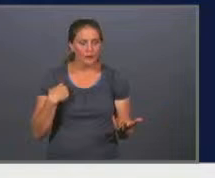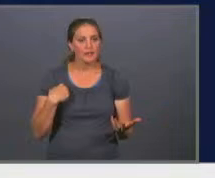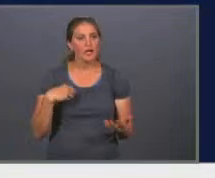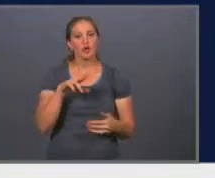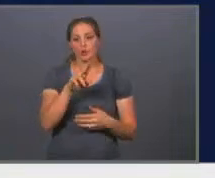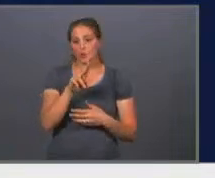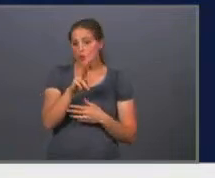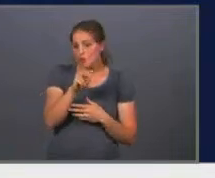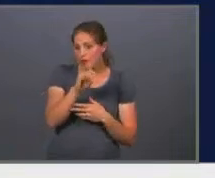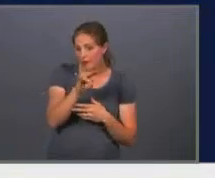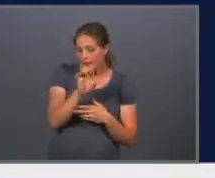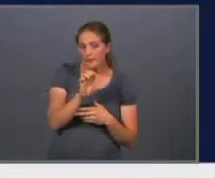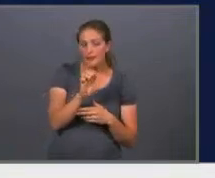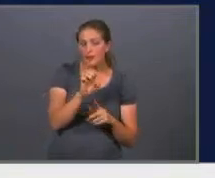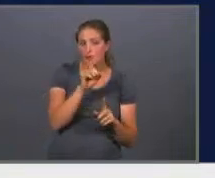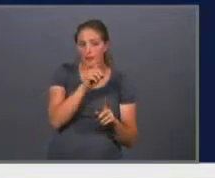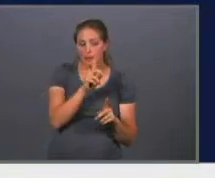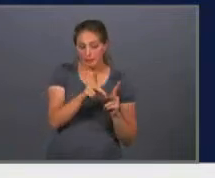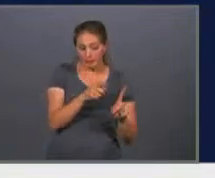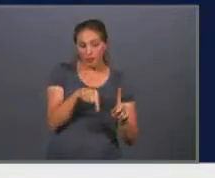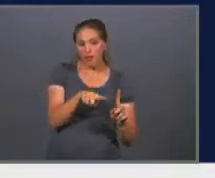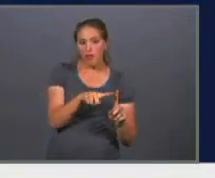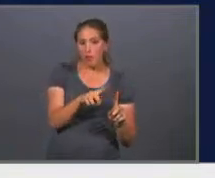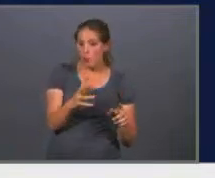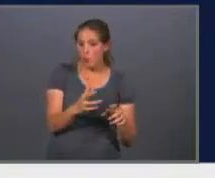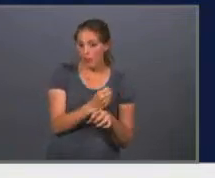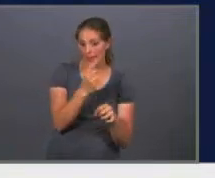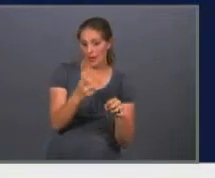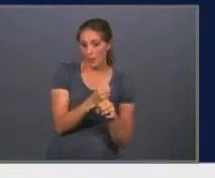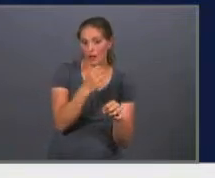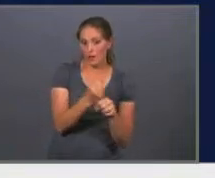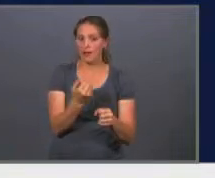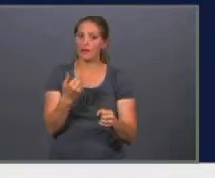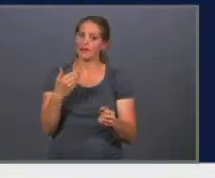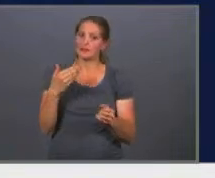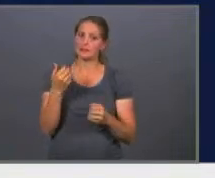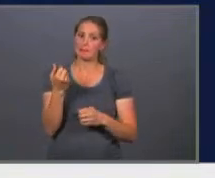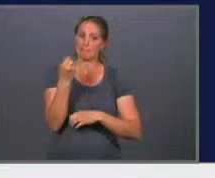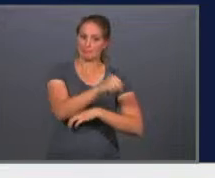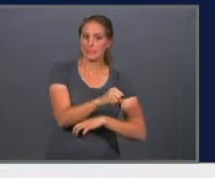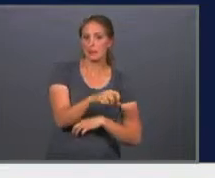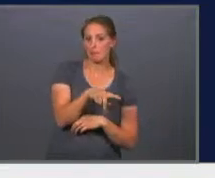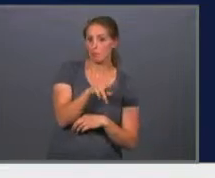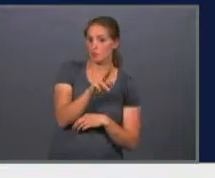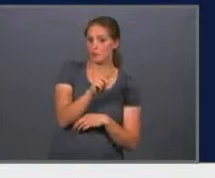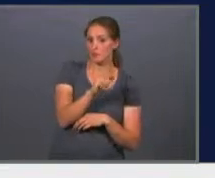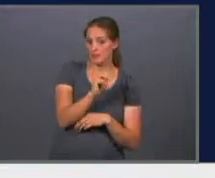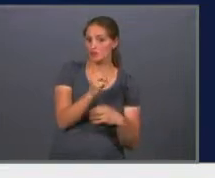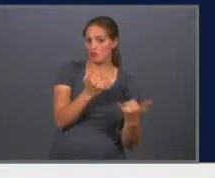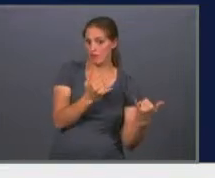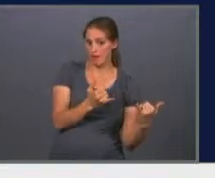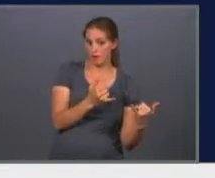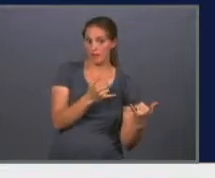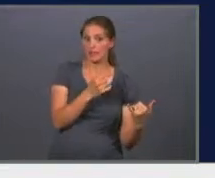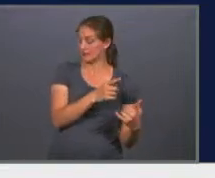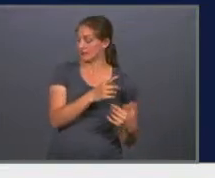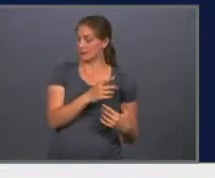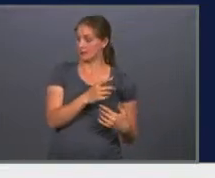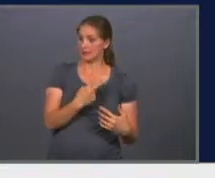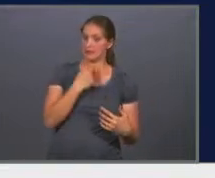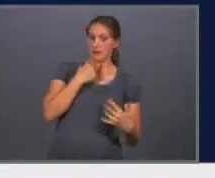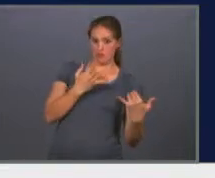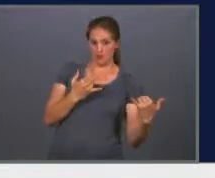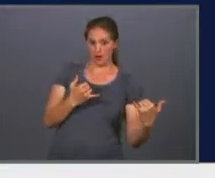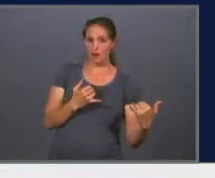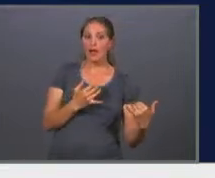Ukrainians, here's the reality is they're winning. They're beating Putin right now, and he's cornered, and he is going to potentially get